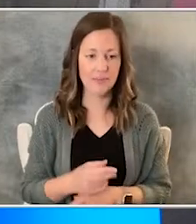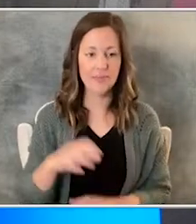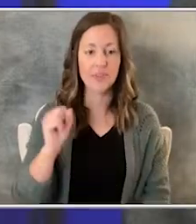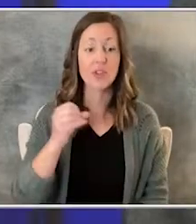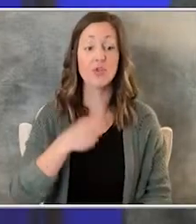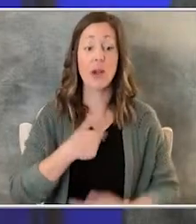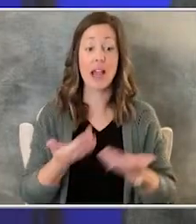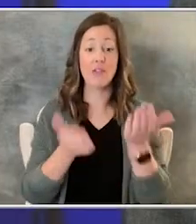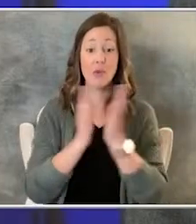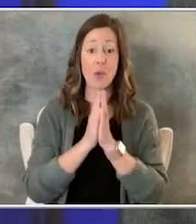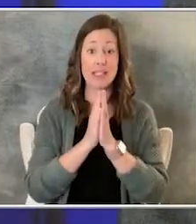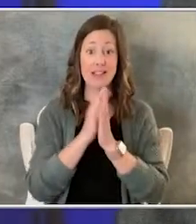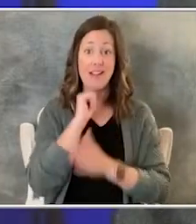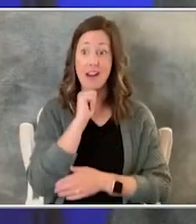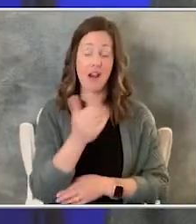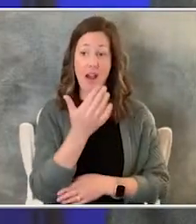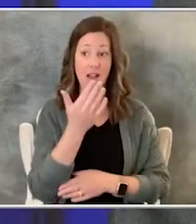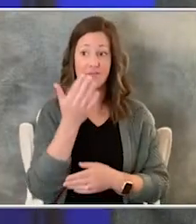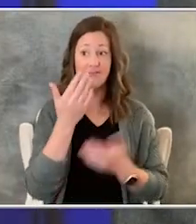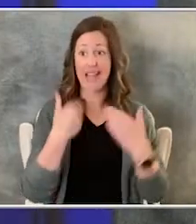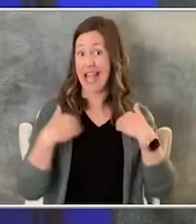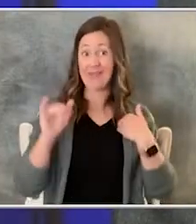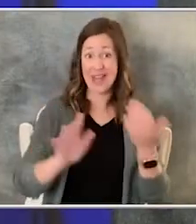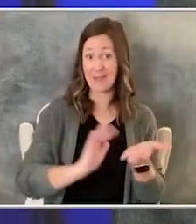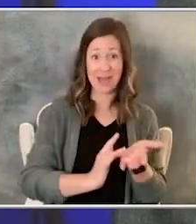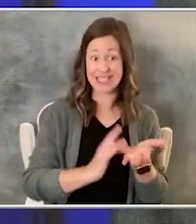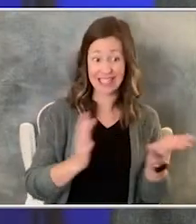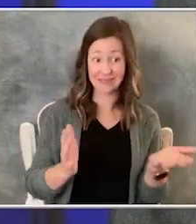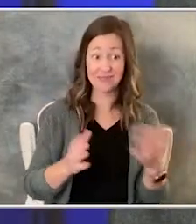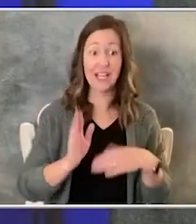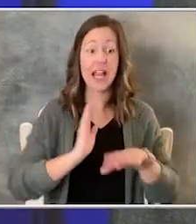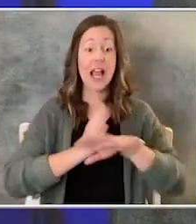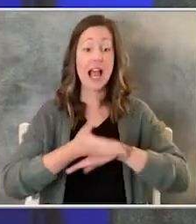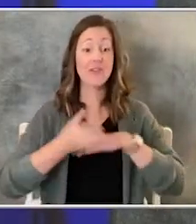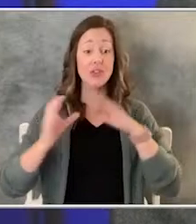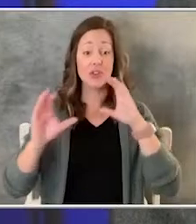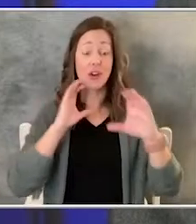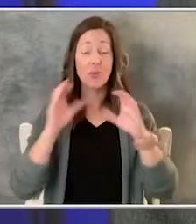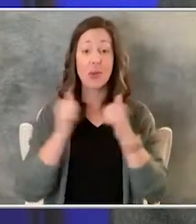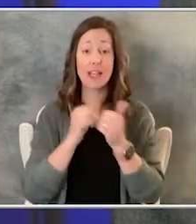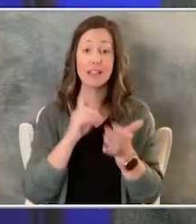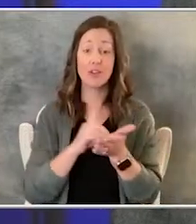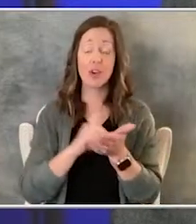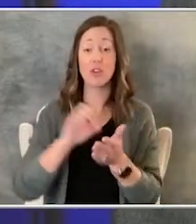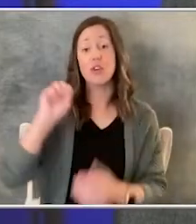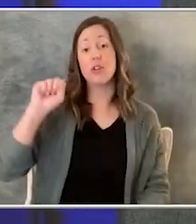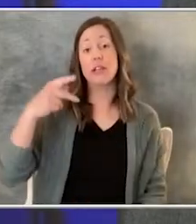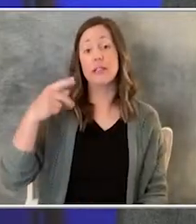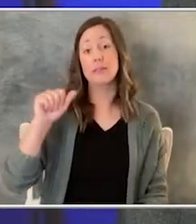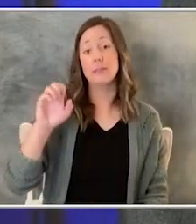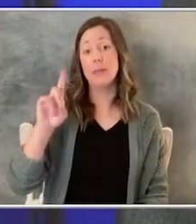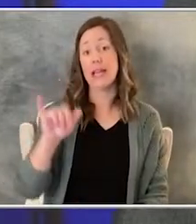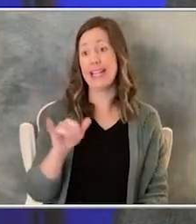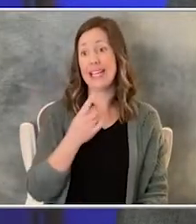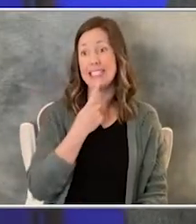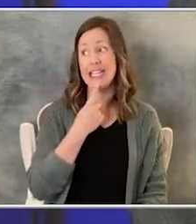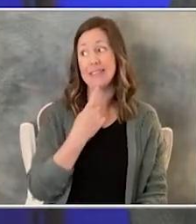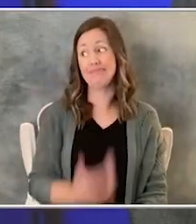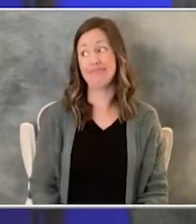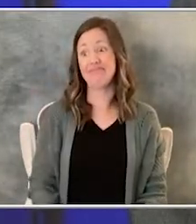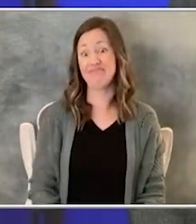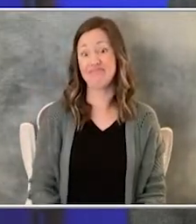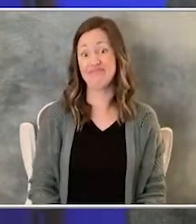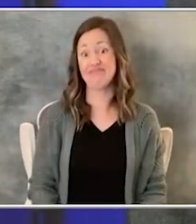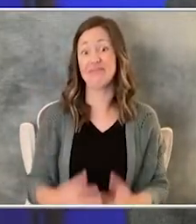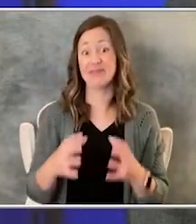any procedure. So you can do that. There's no danger in not giving sedation. But usually it just helps everyone if the patient's just a little